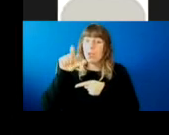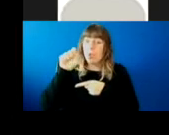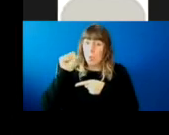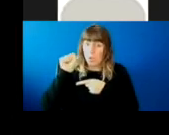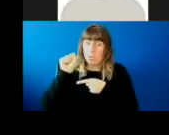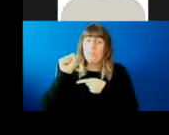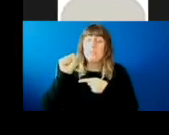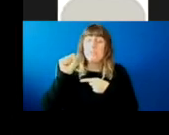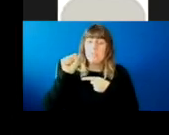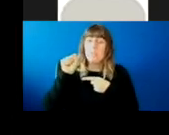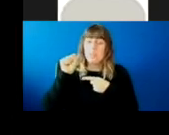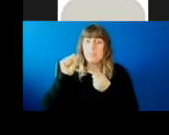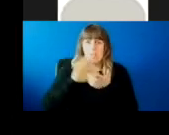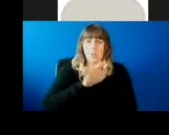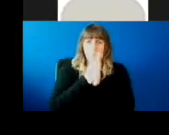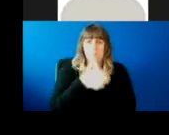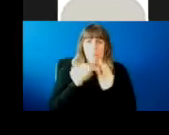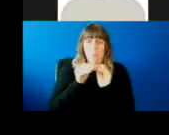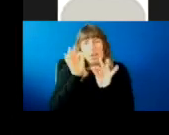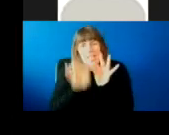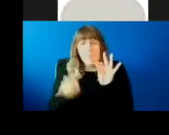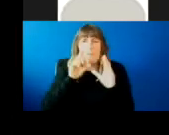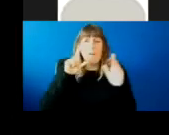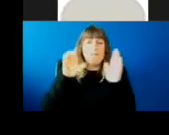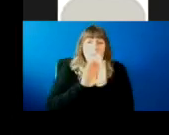simplify all that process.